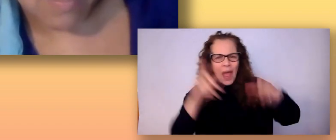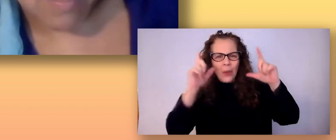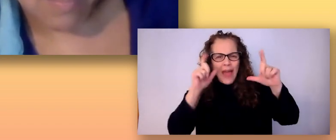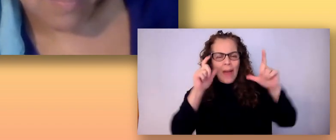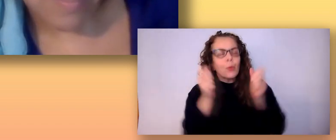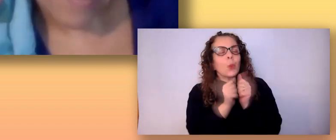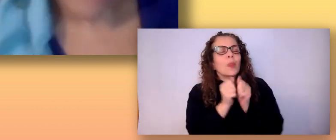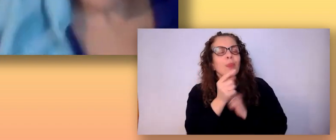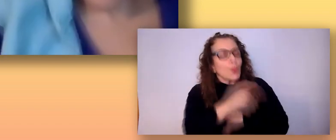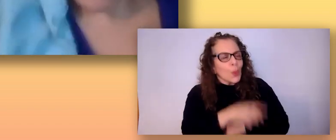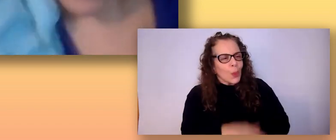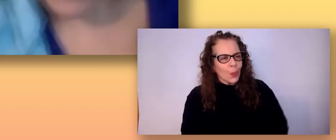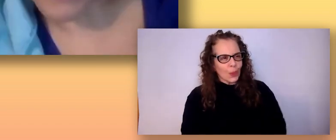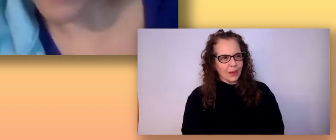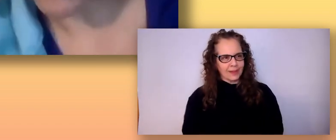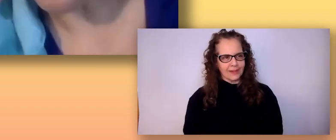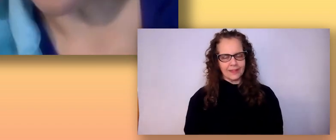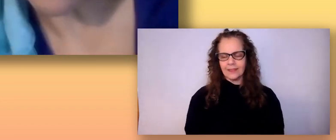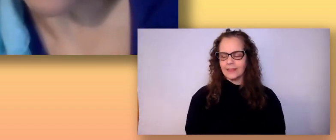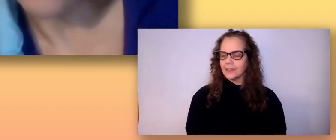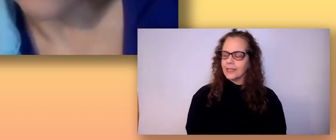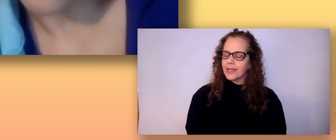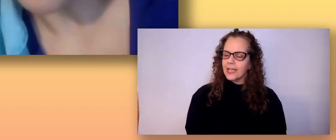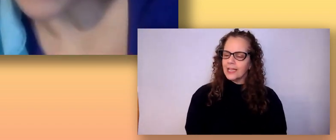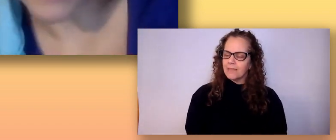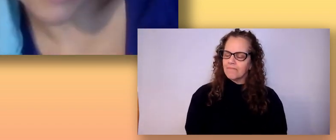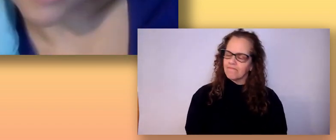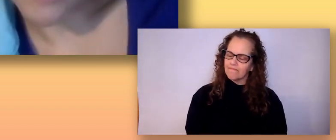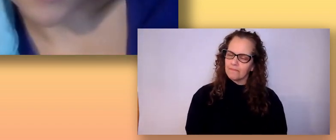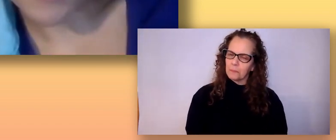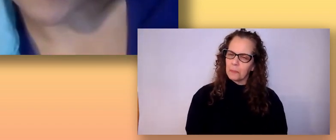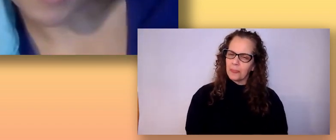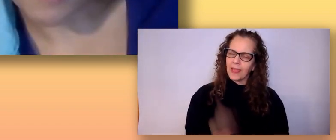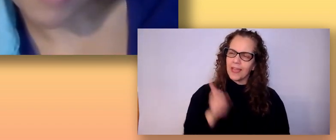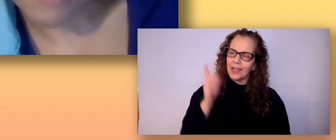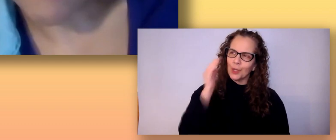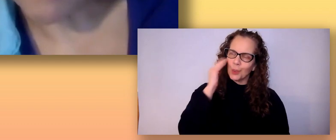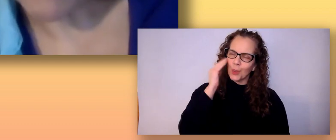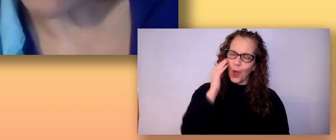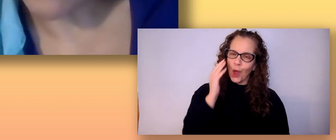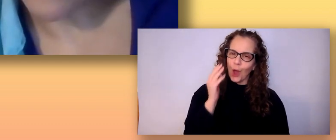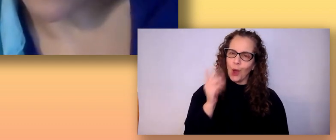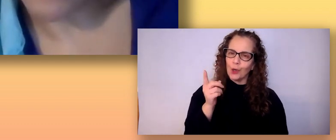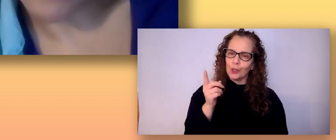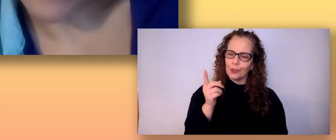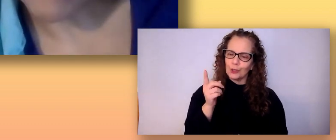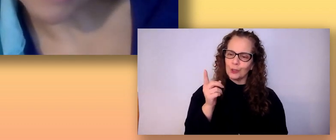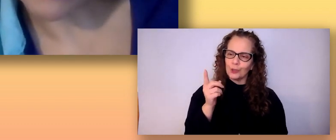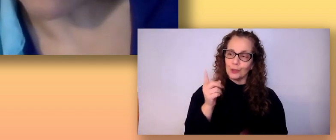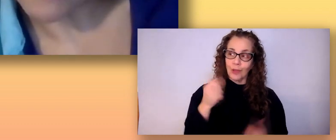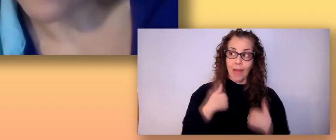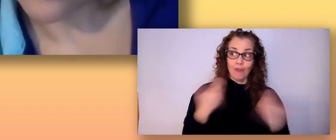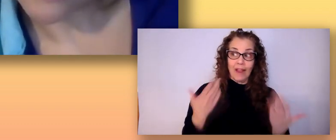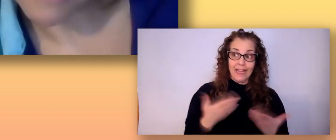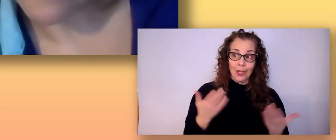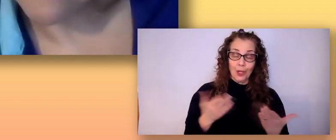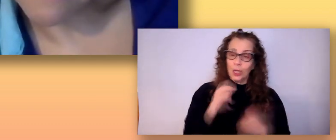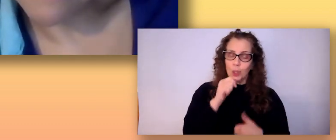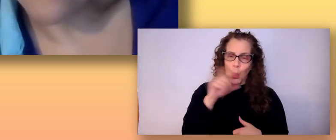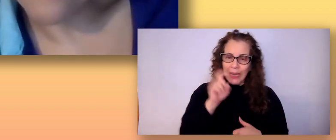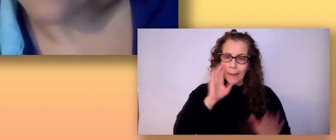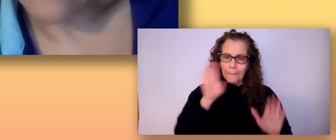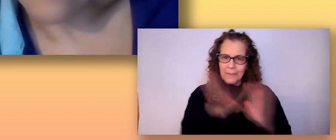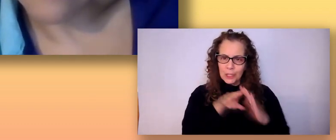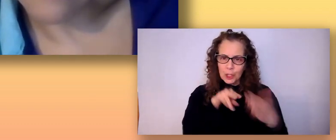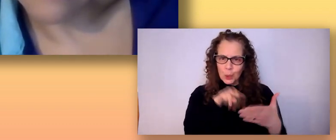you. You know, you're just a few feet away from the real deal. You don't need the picture to be next to me.